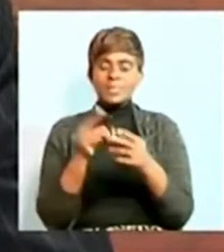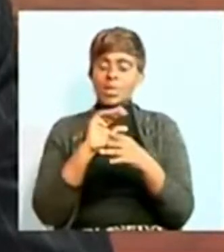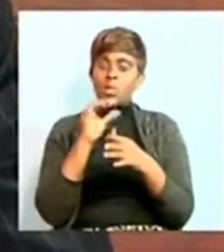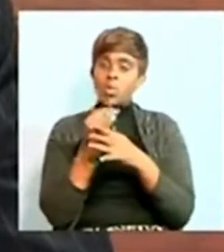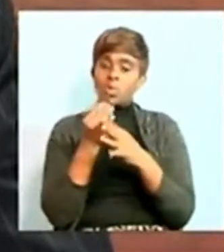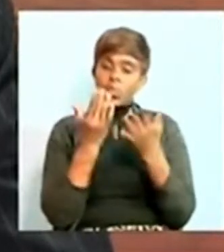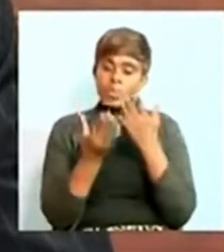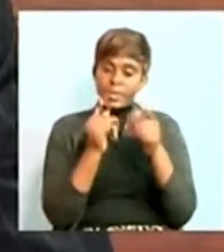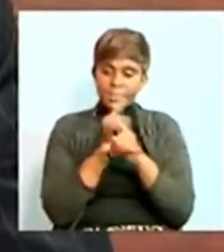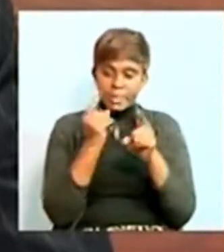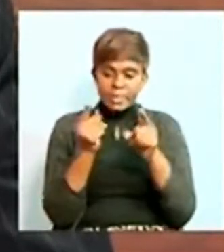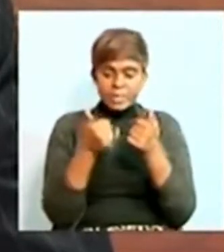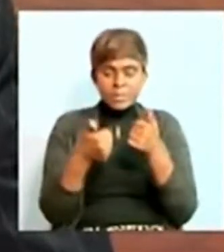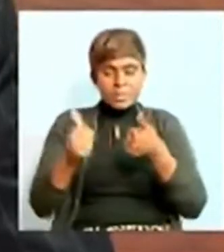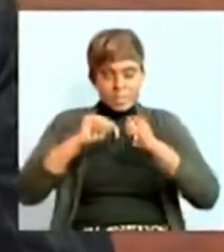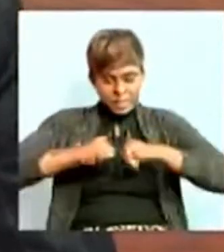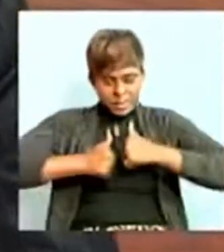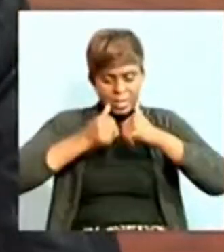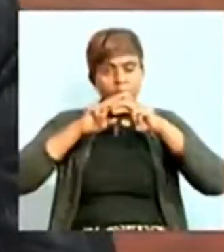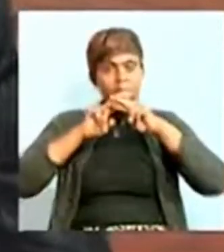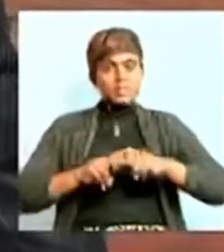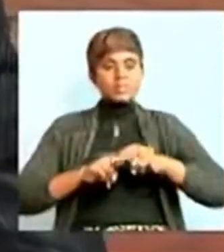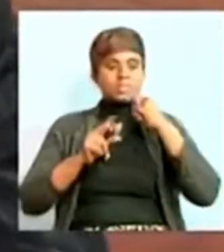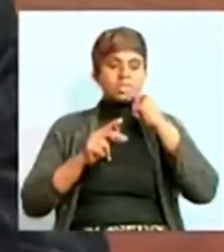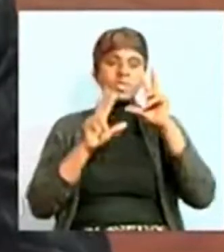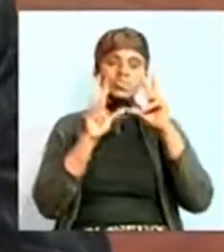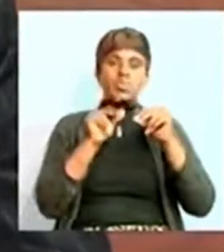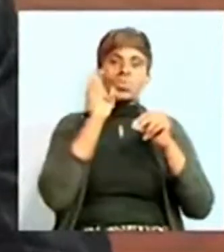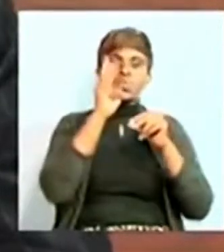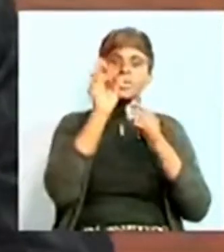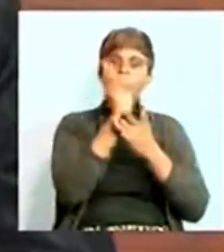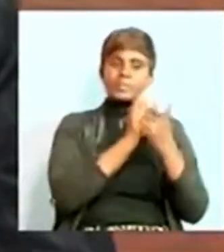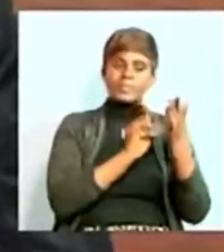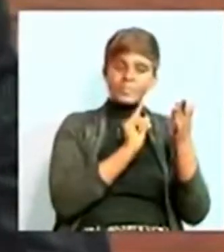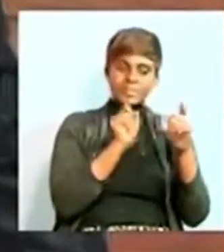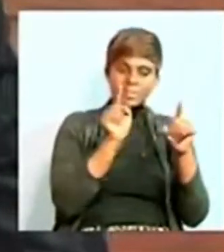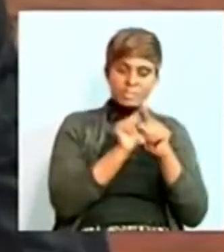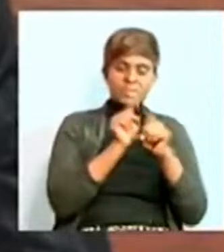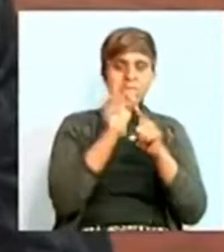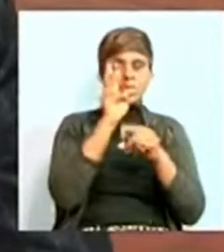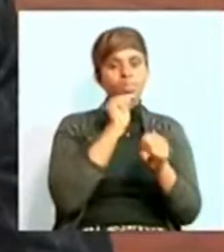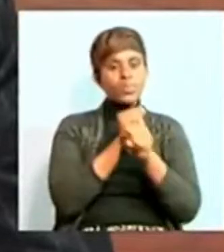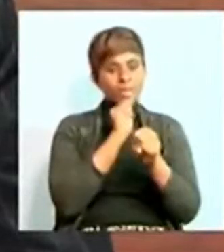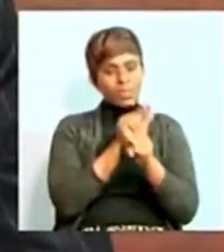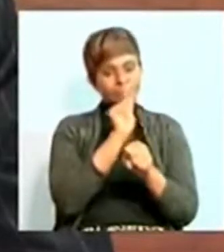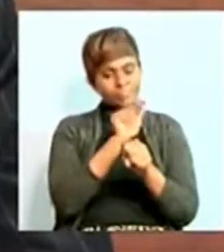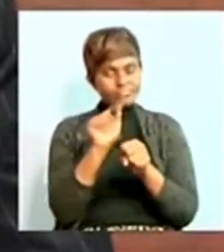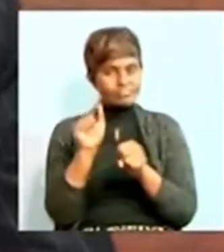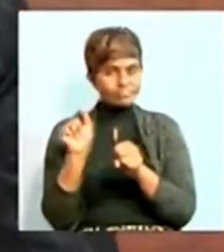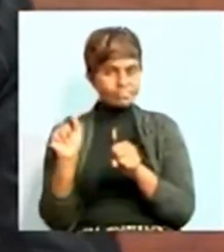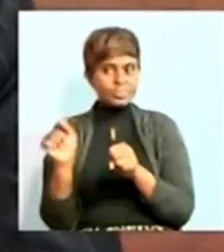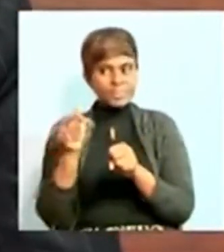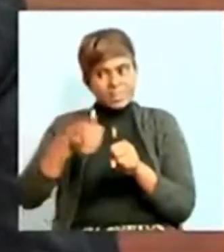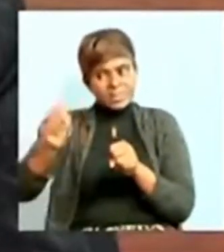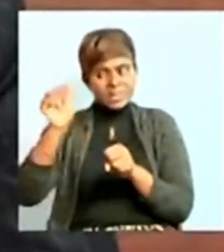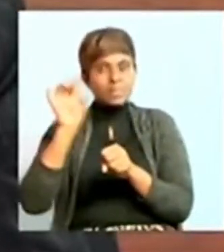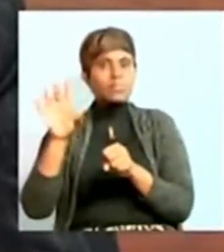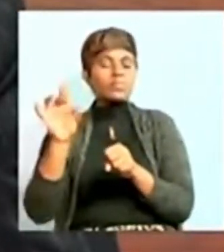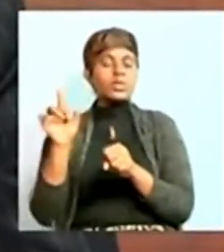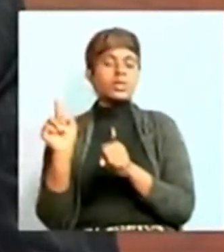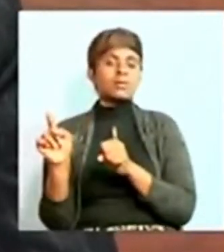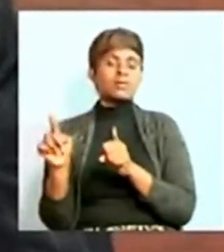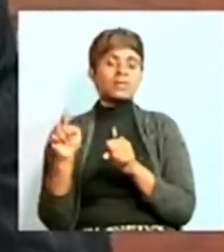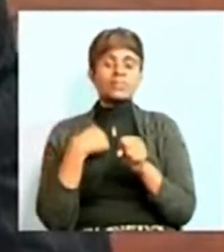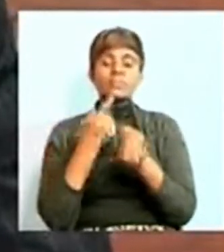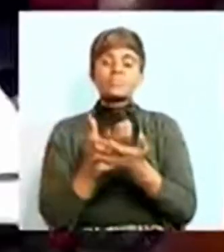Or you just sat down and said, no, we will draft this and we'll be doing this on your own?